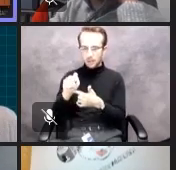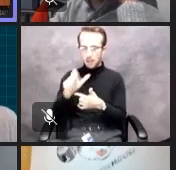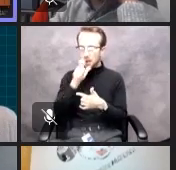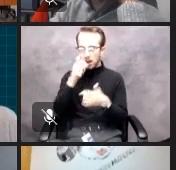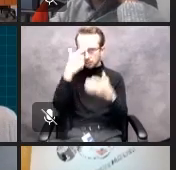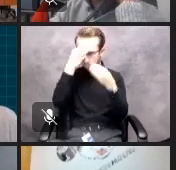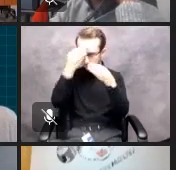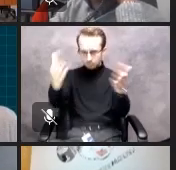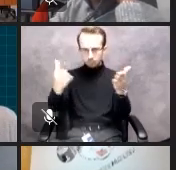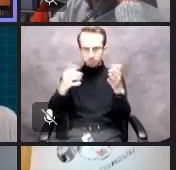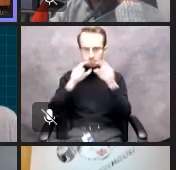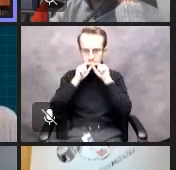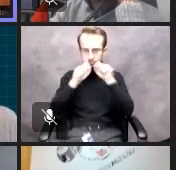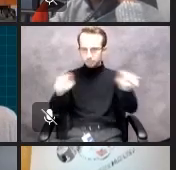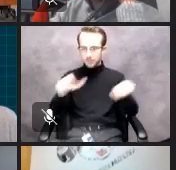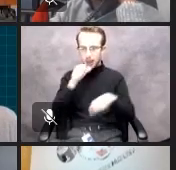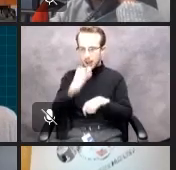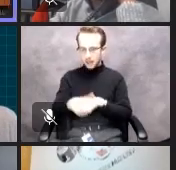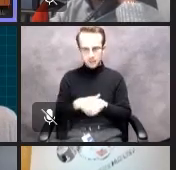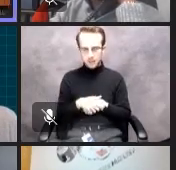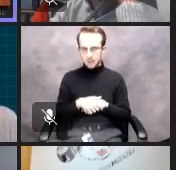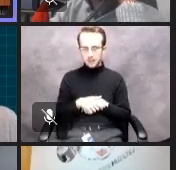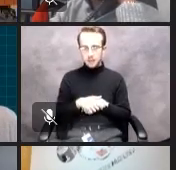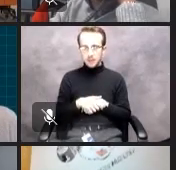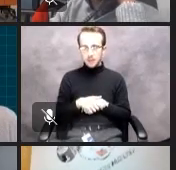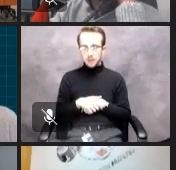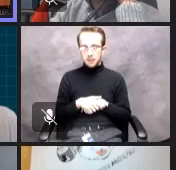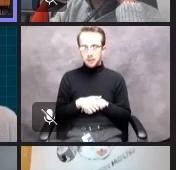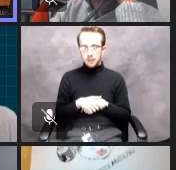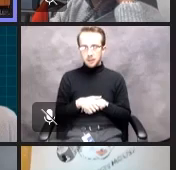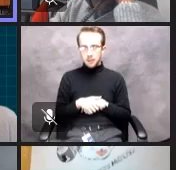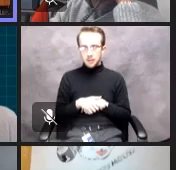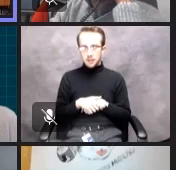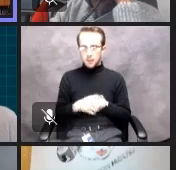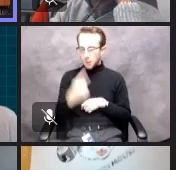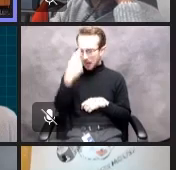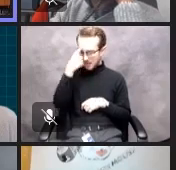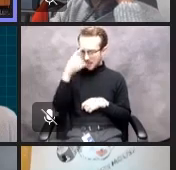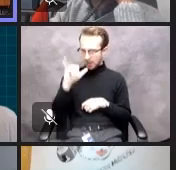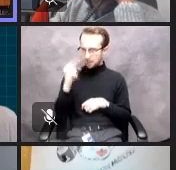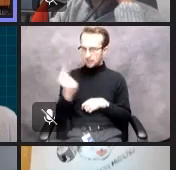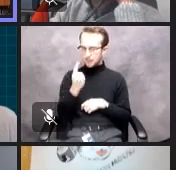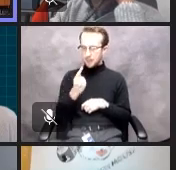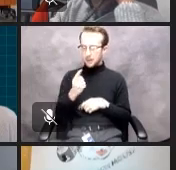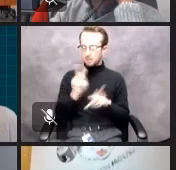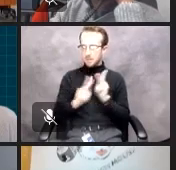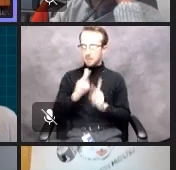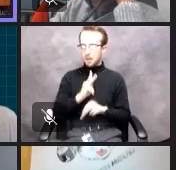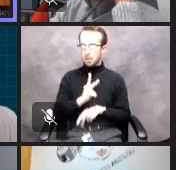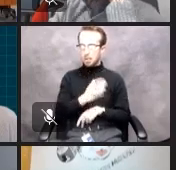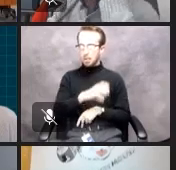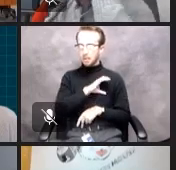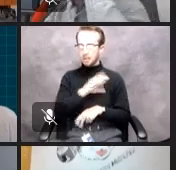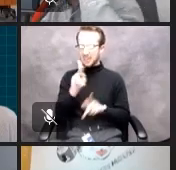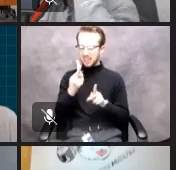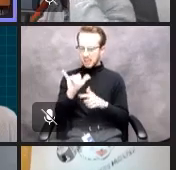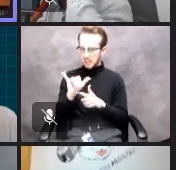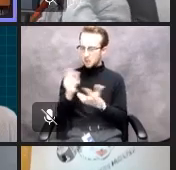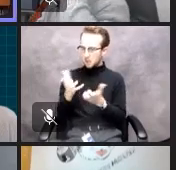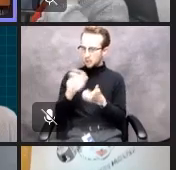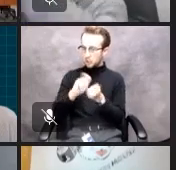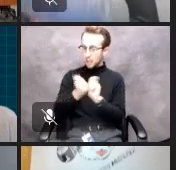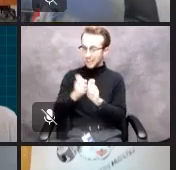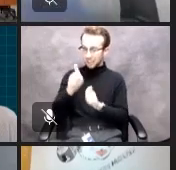think if that were something that citizens in Kentucky wanted to change, you'd need to tell your